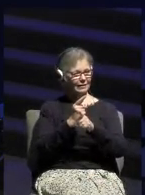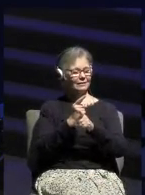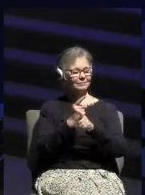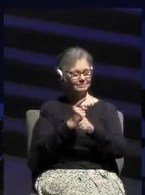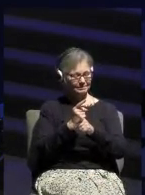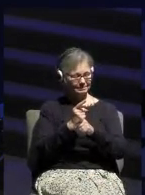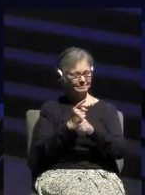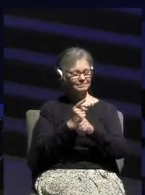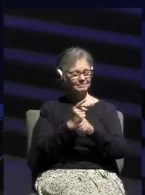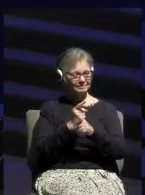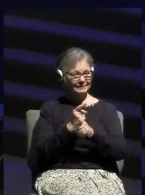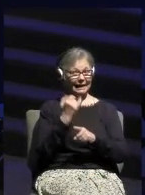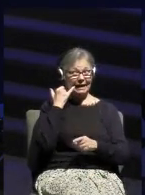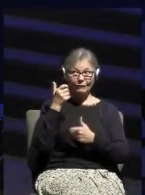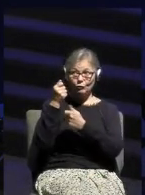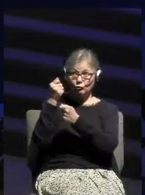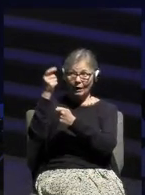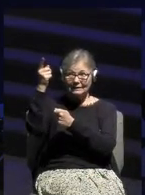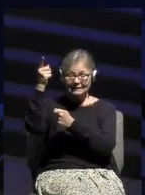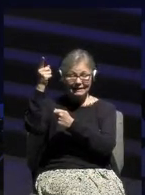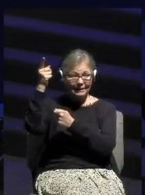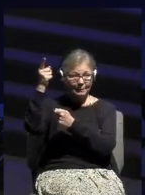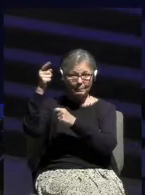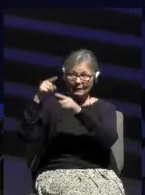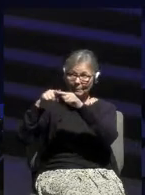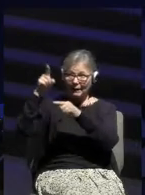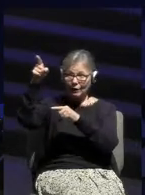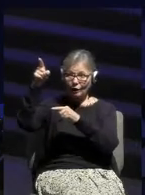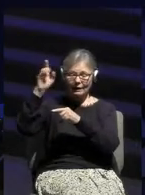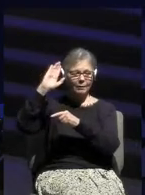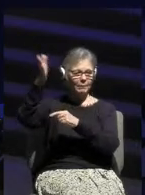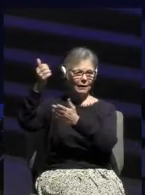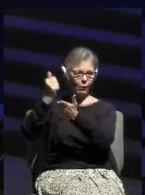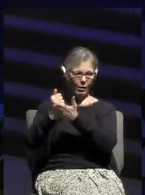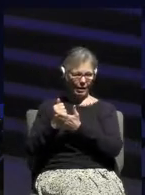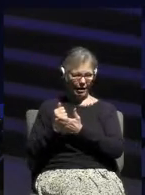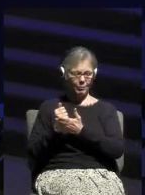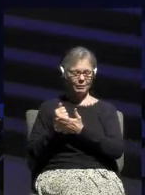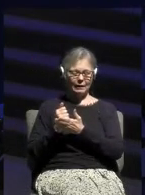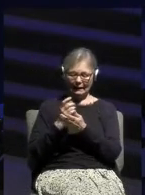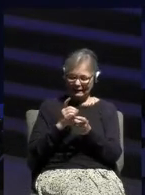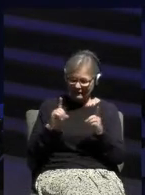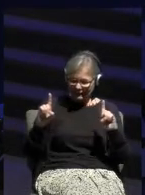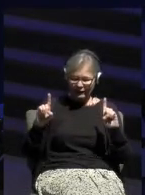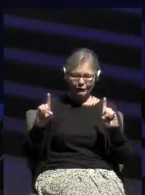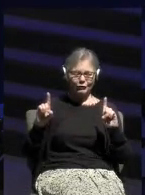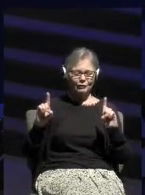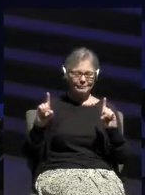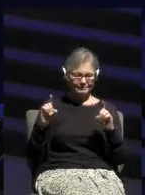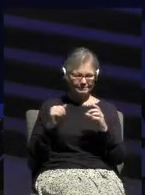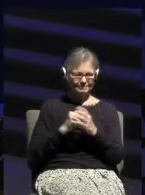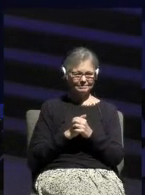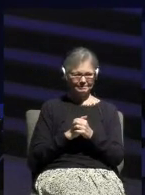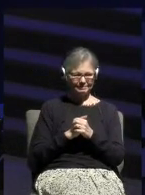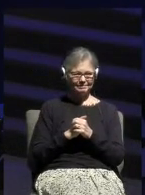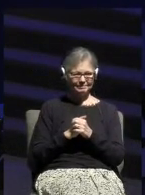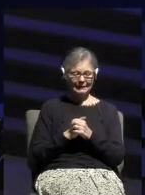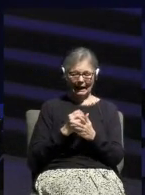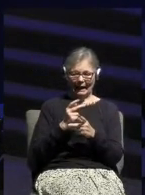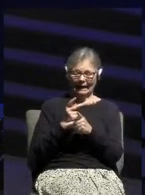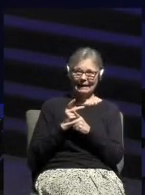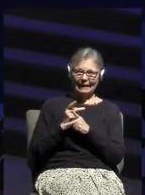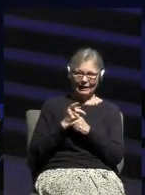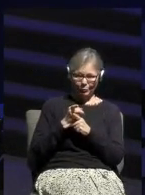To those who put their trust in Him, He will deliver them. He will keep